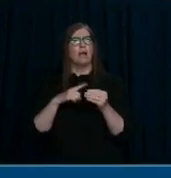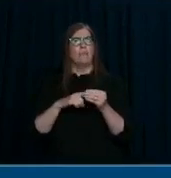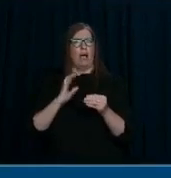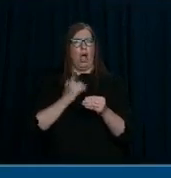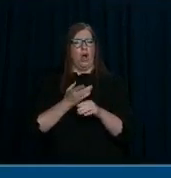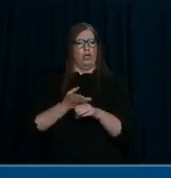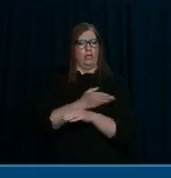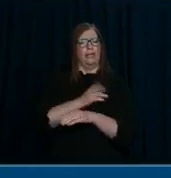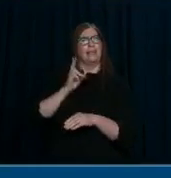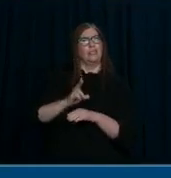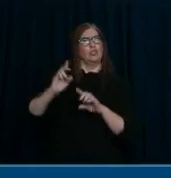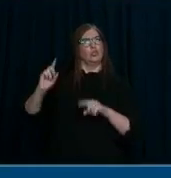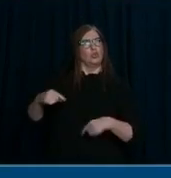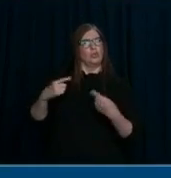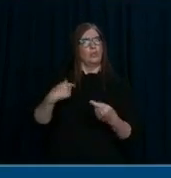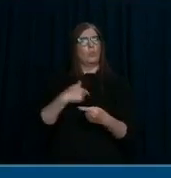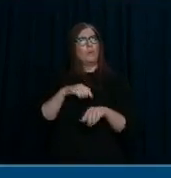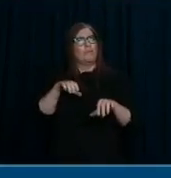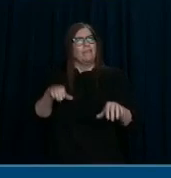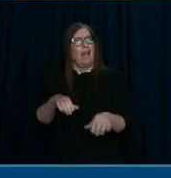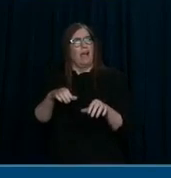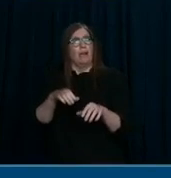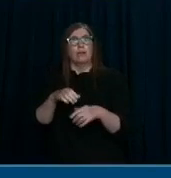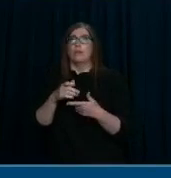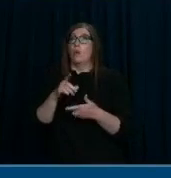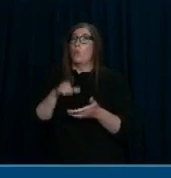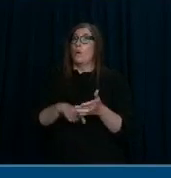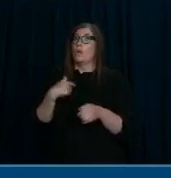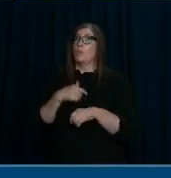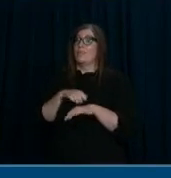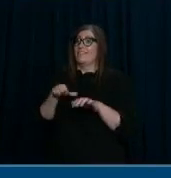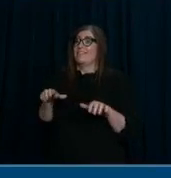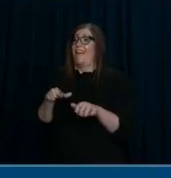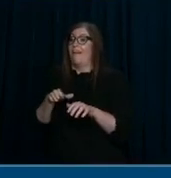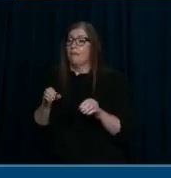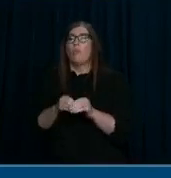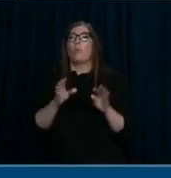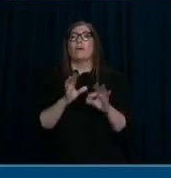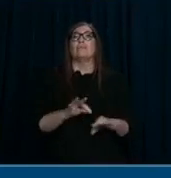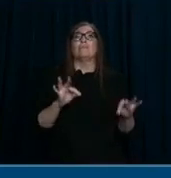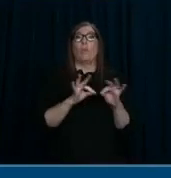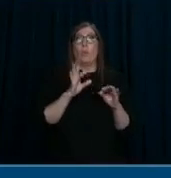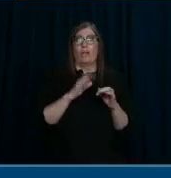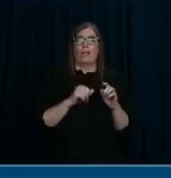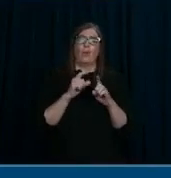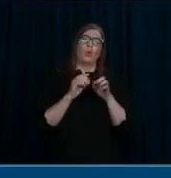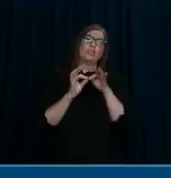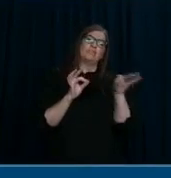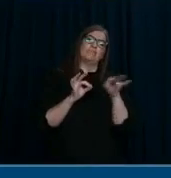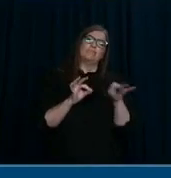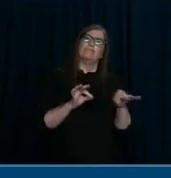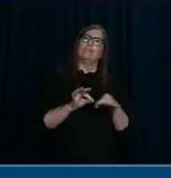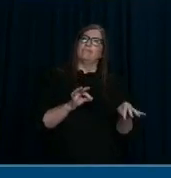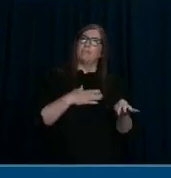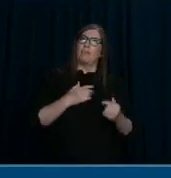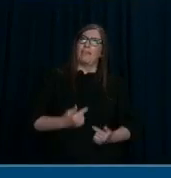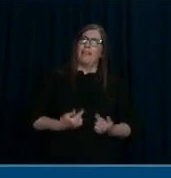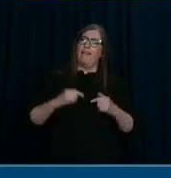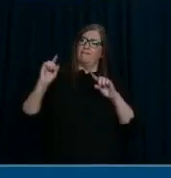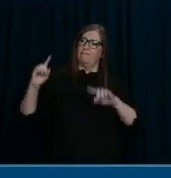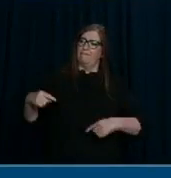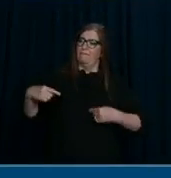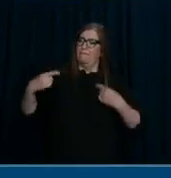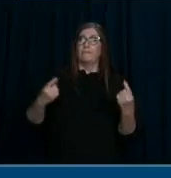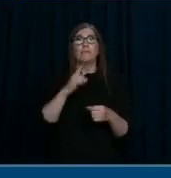done. Actions speak louder than words. My life has been